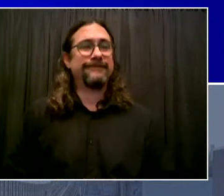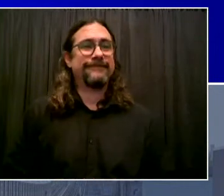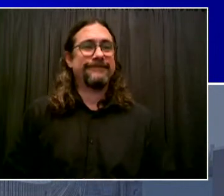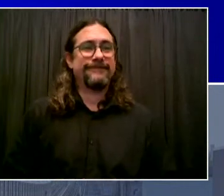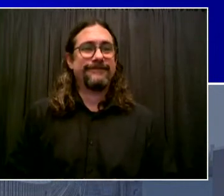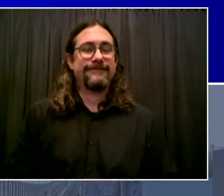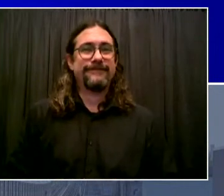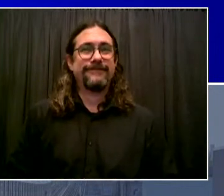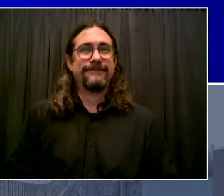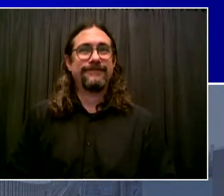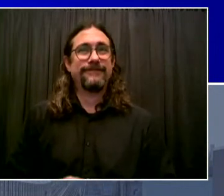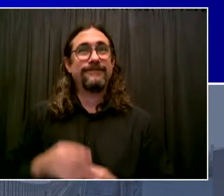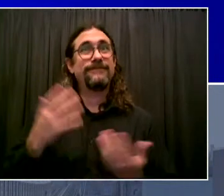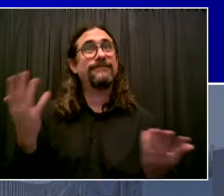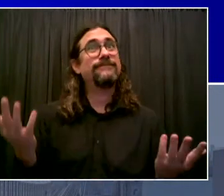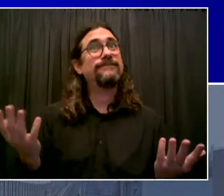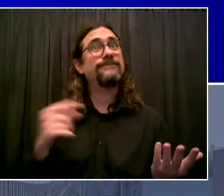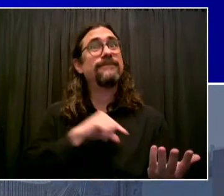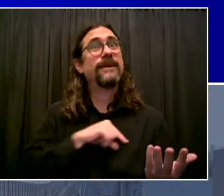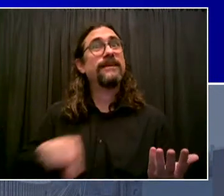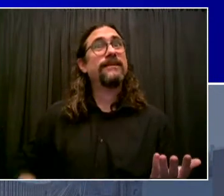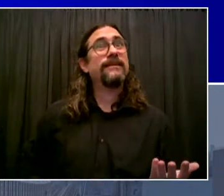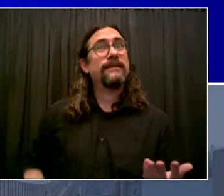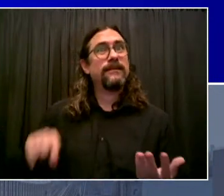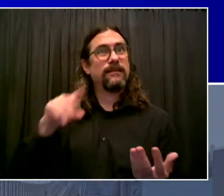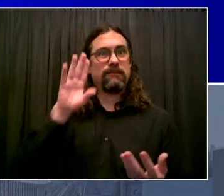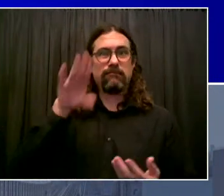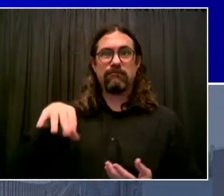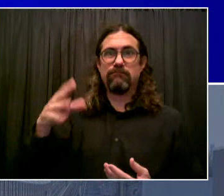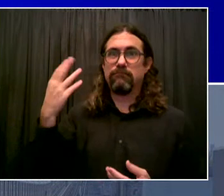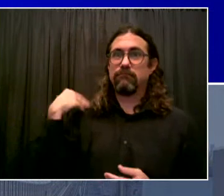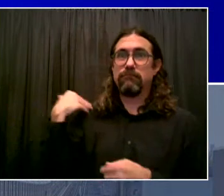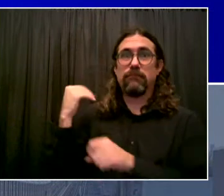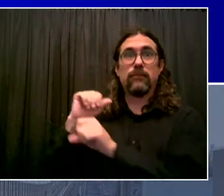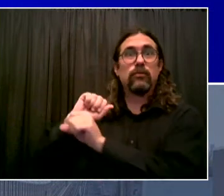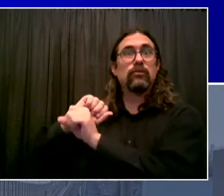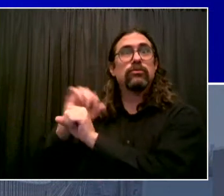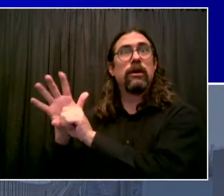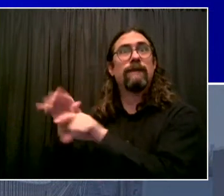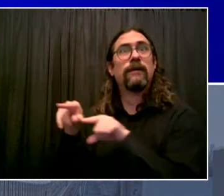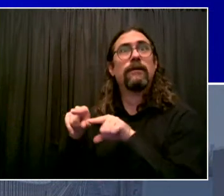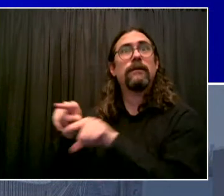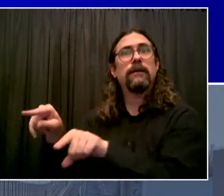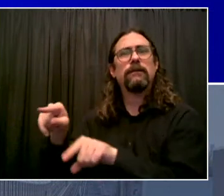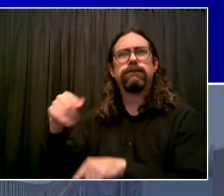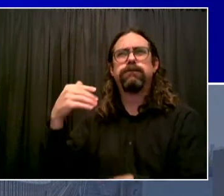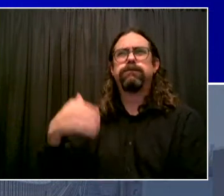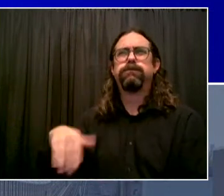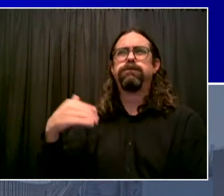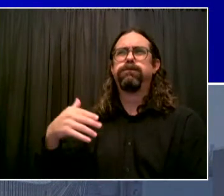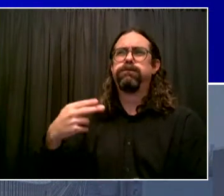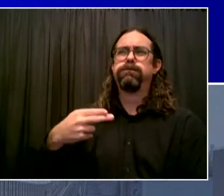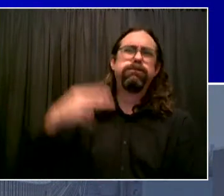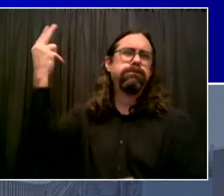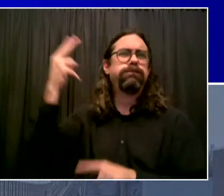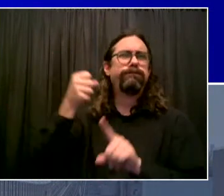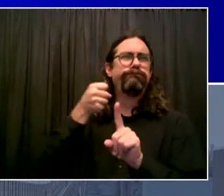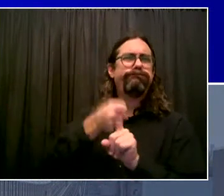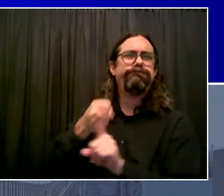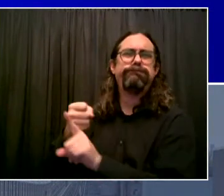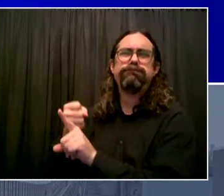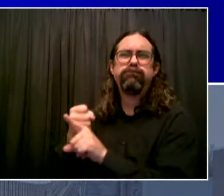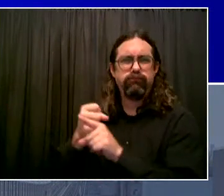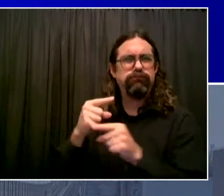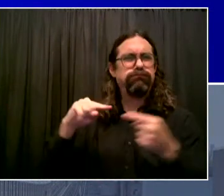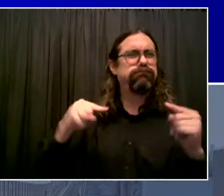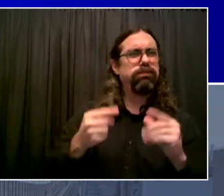with extraordinary strength and resiliency. This week, we'll be talking about all the next steps in our recovery, new announcements that are